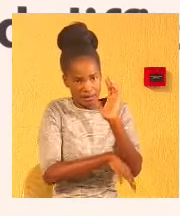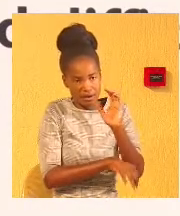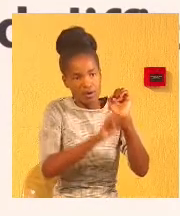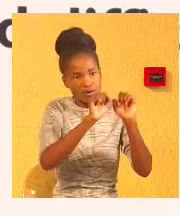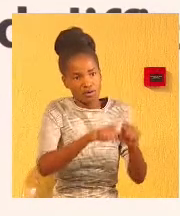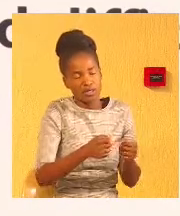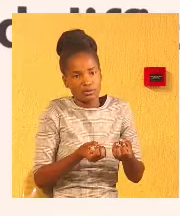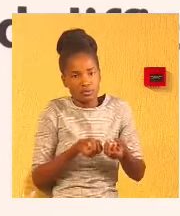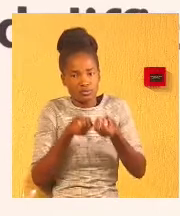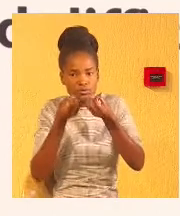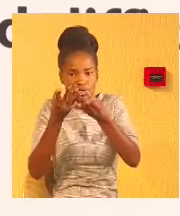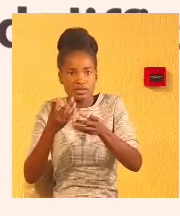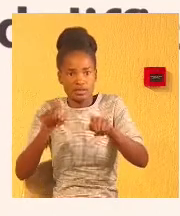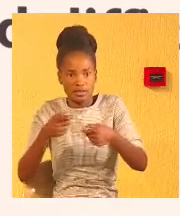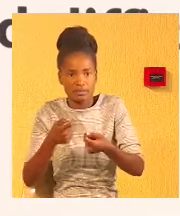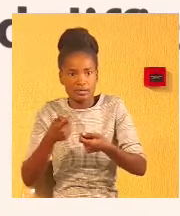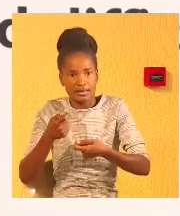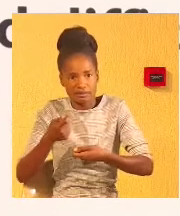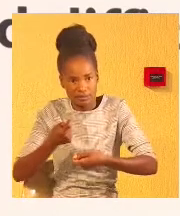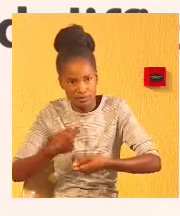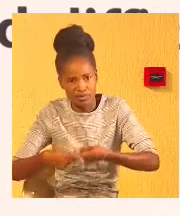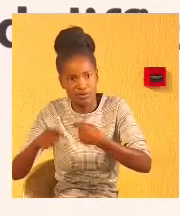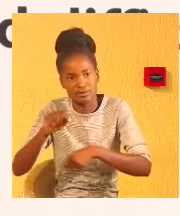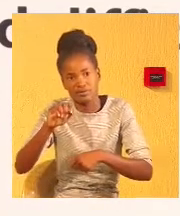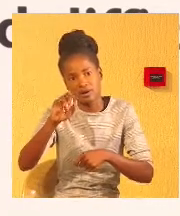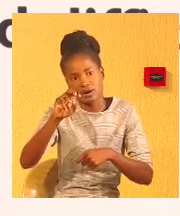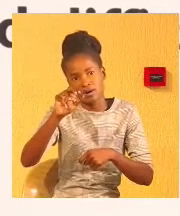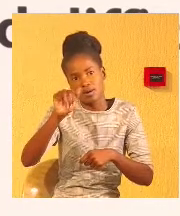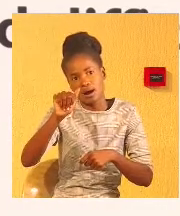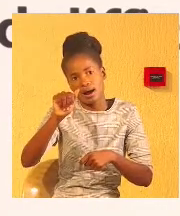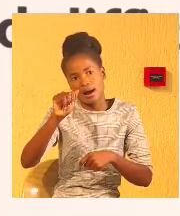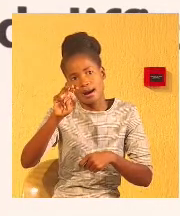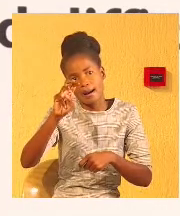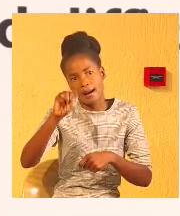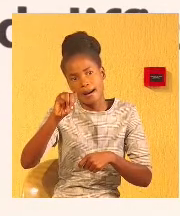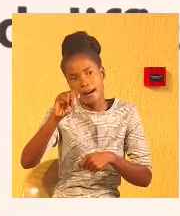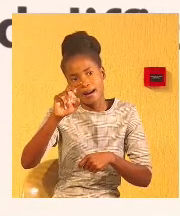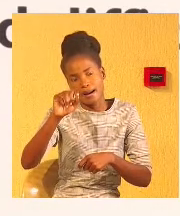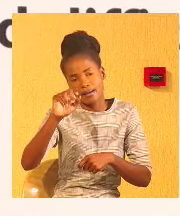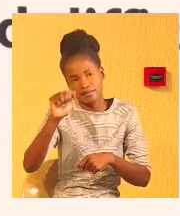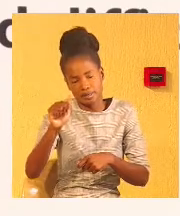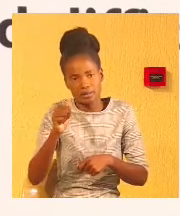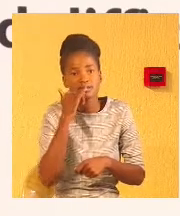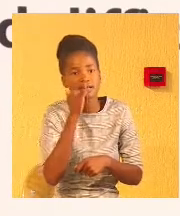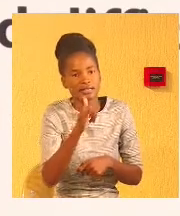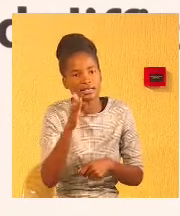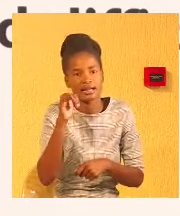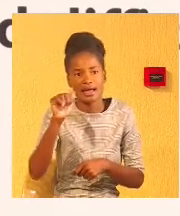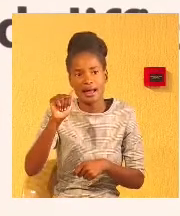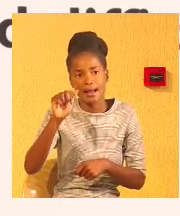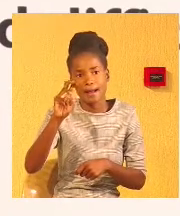their horticultural produce that need to be sold, let them get in touch with AMTA. All